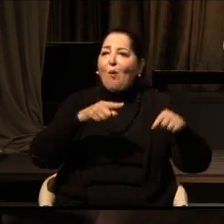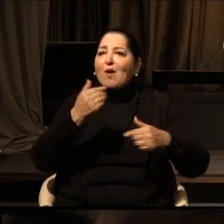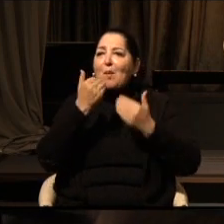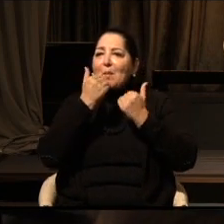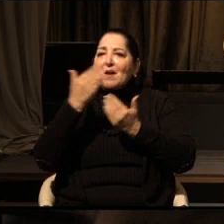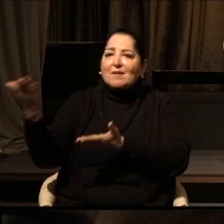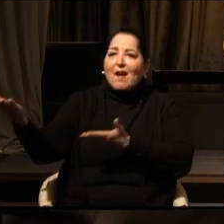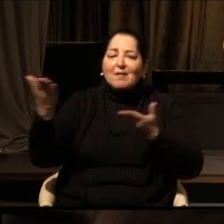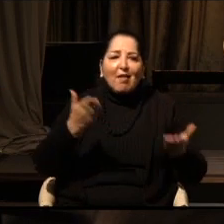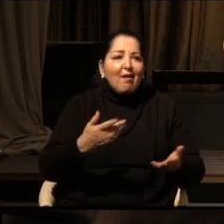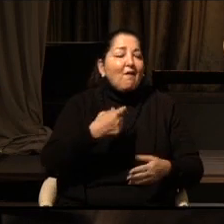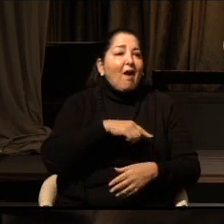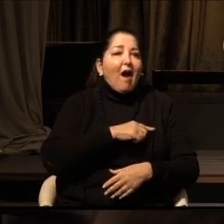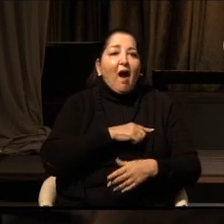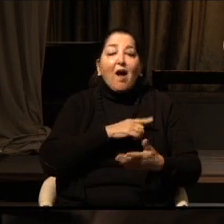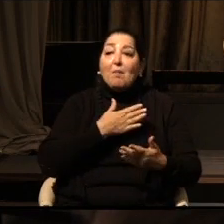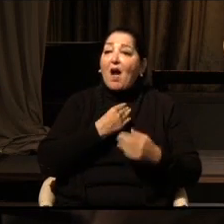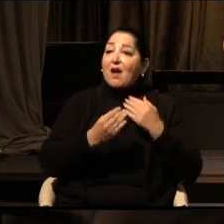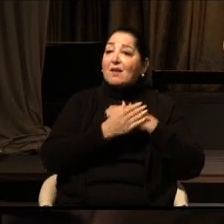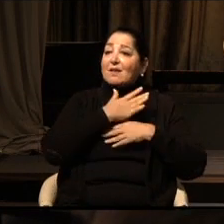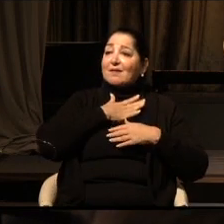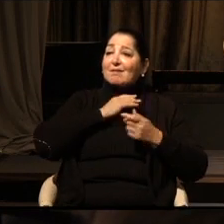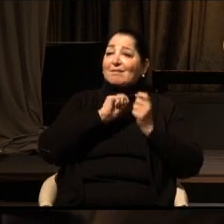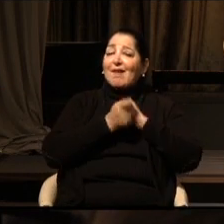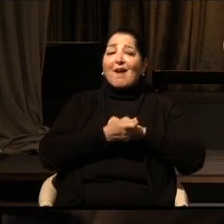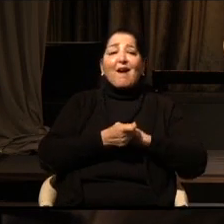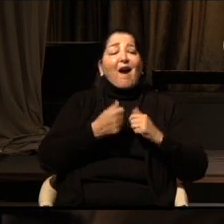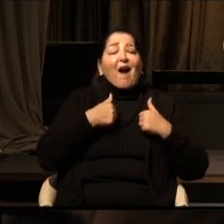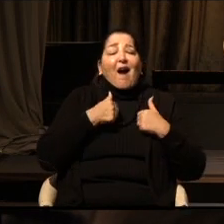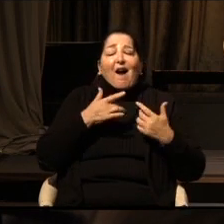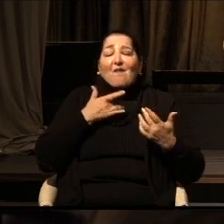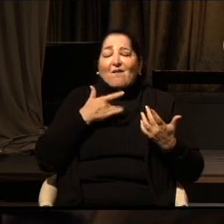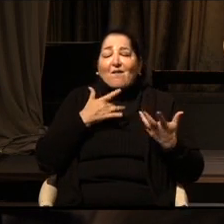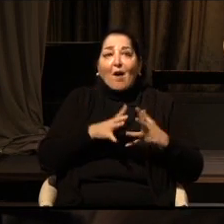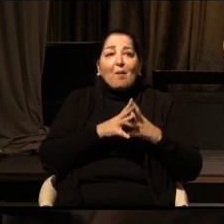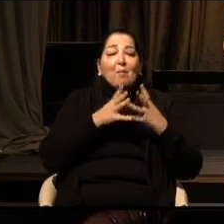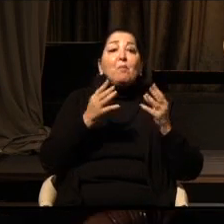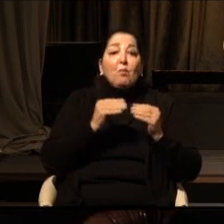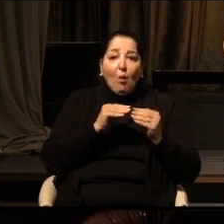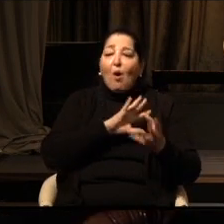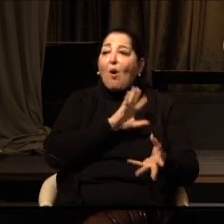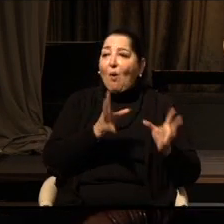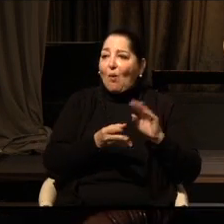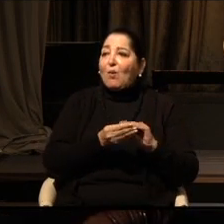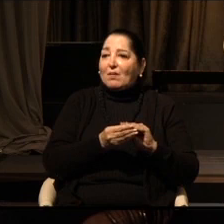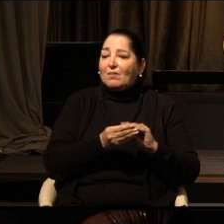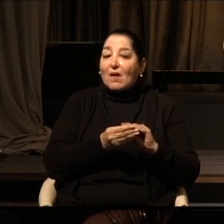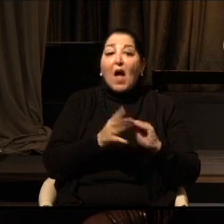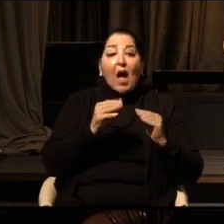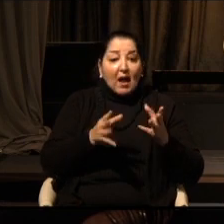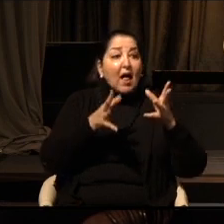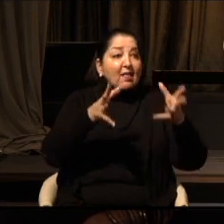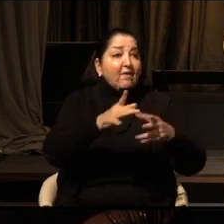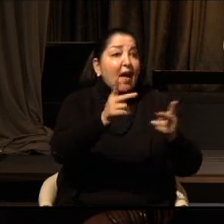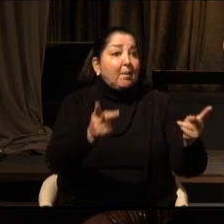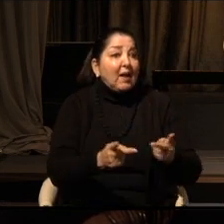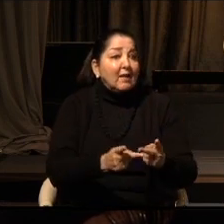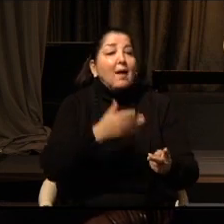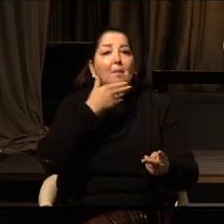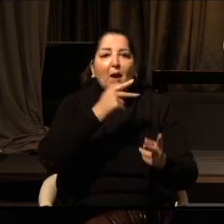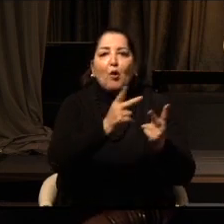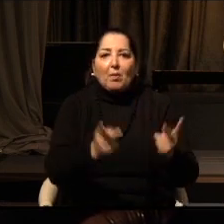I went home more whole and left the space I had been in a better space. So in running our minds